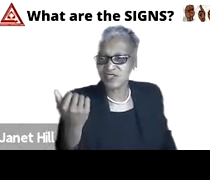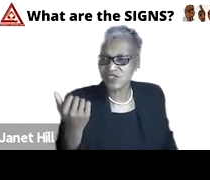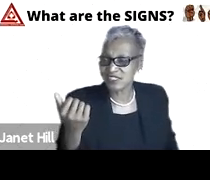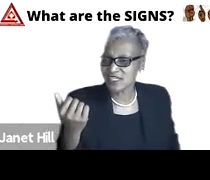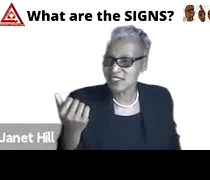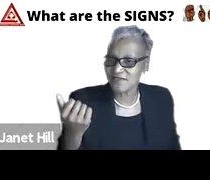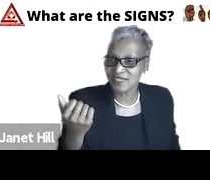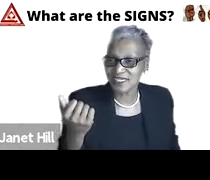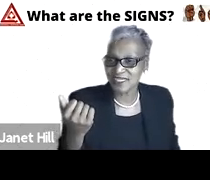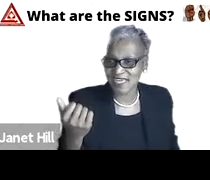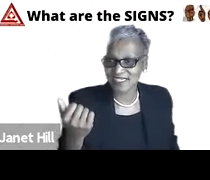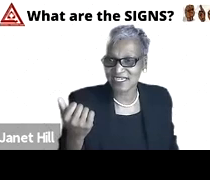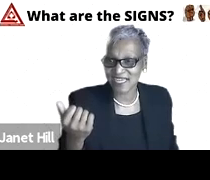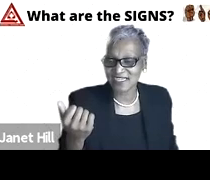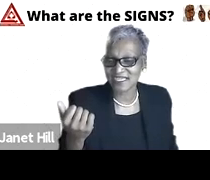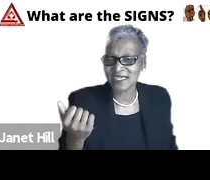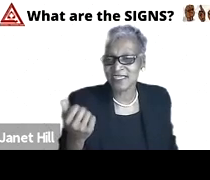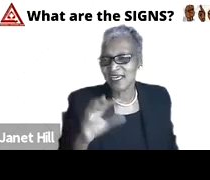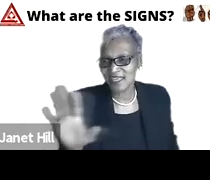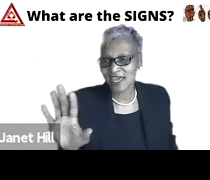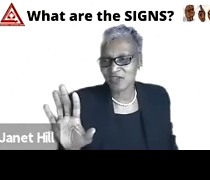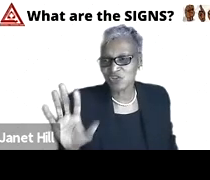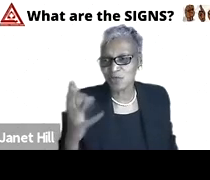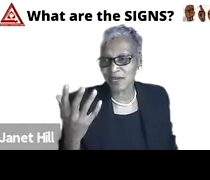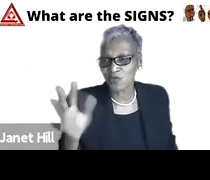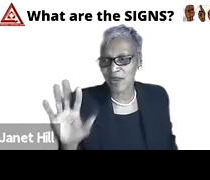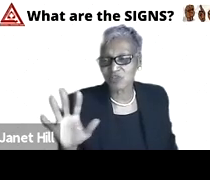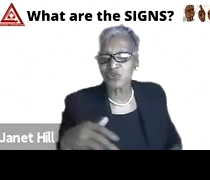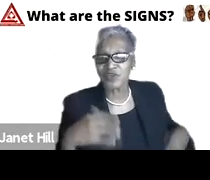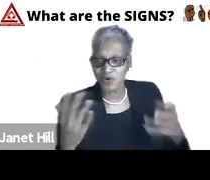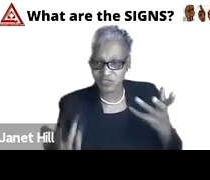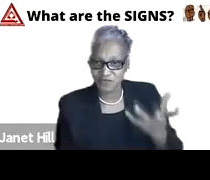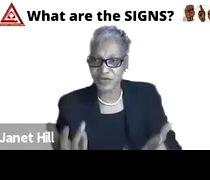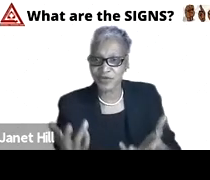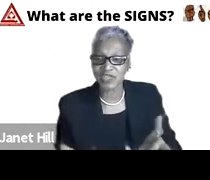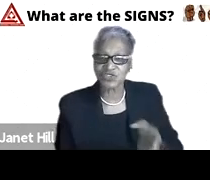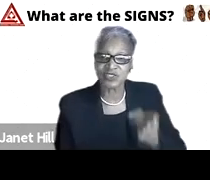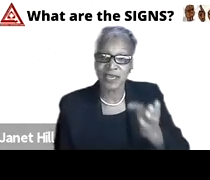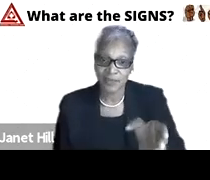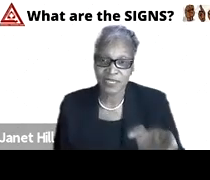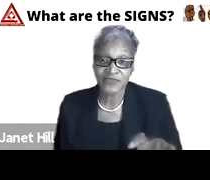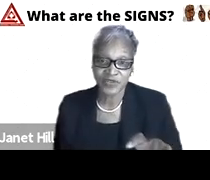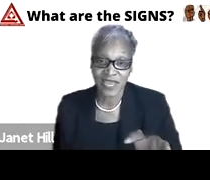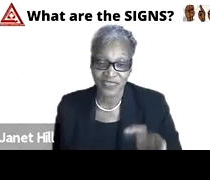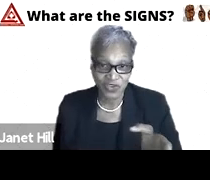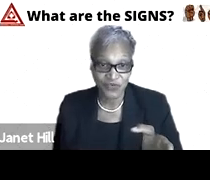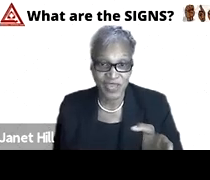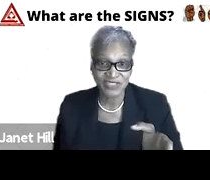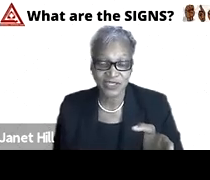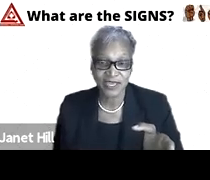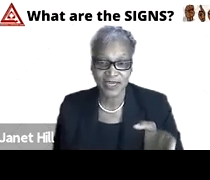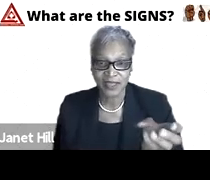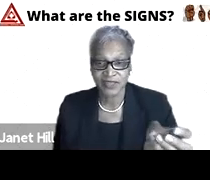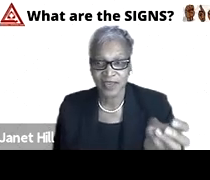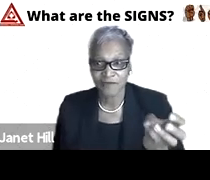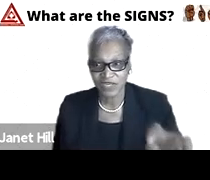But then 16, 17, and 18, 19, they kind of turn back around. So there are some variations. And believe it or not, thank you for